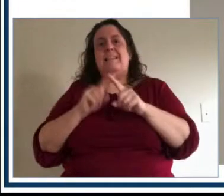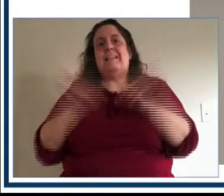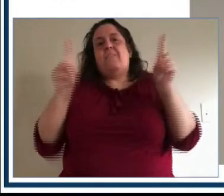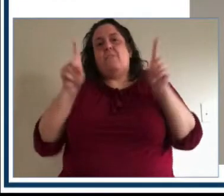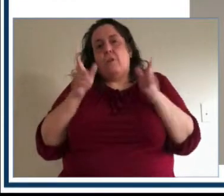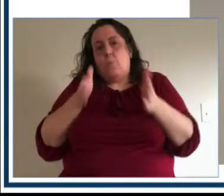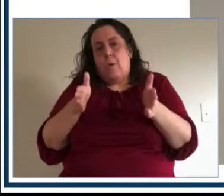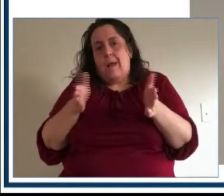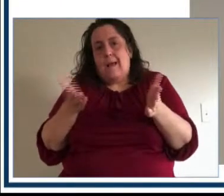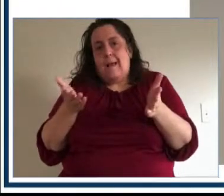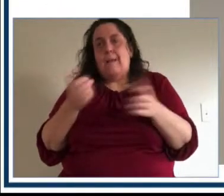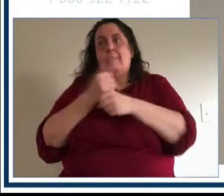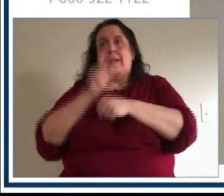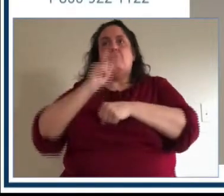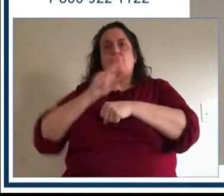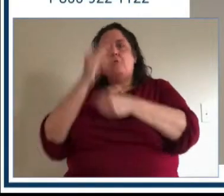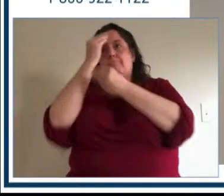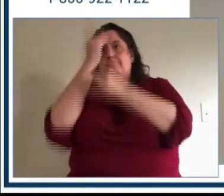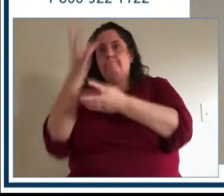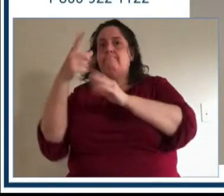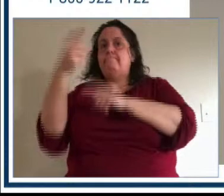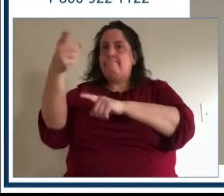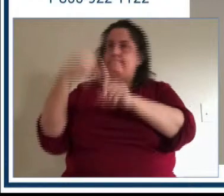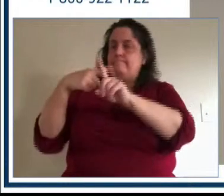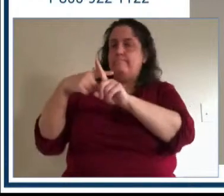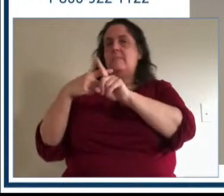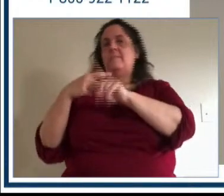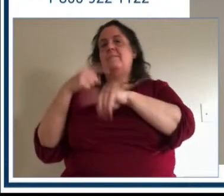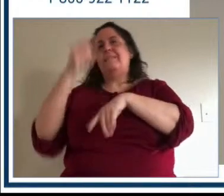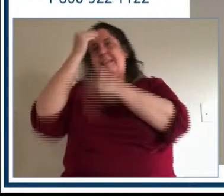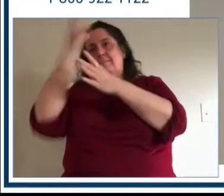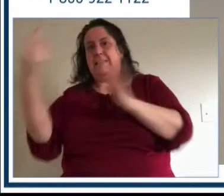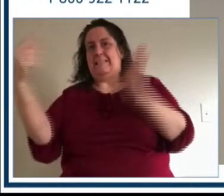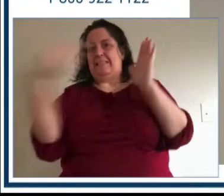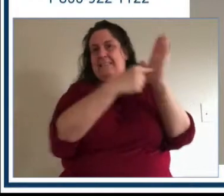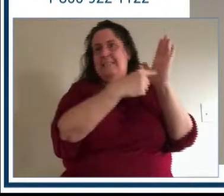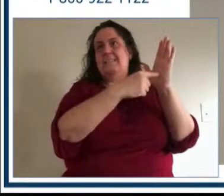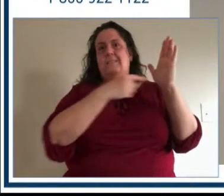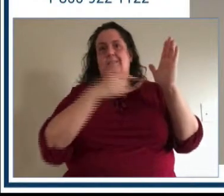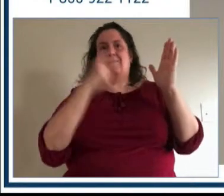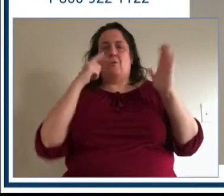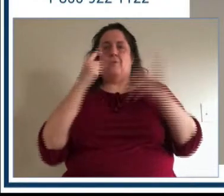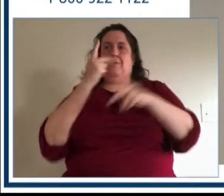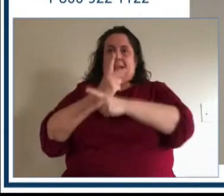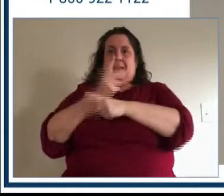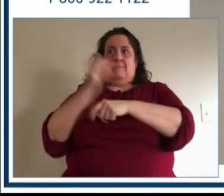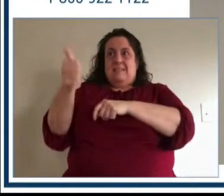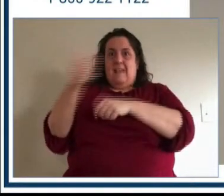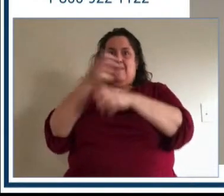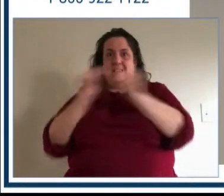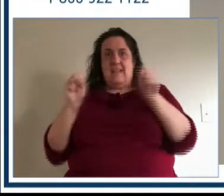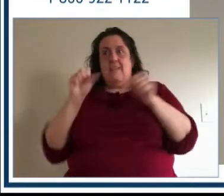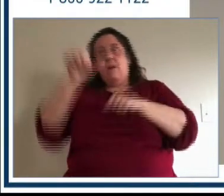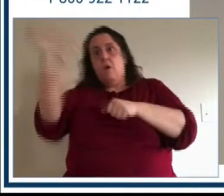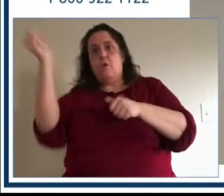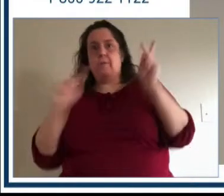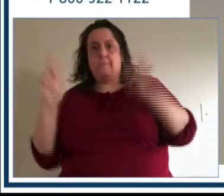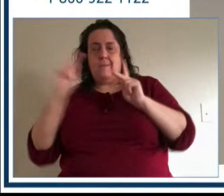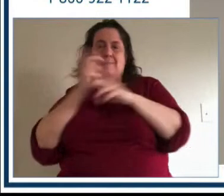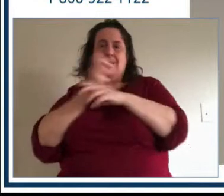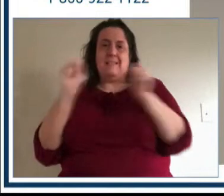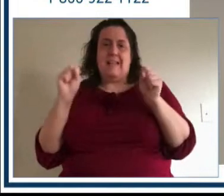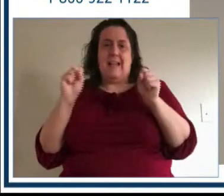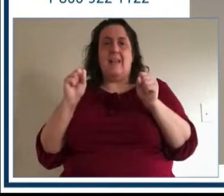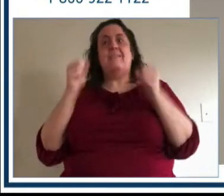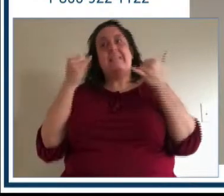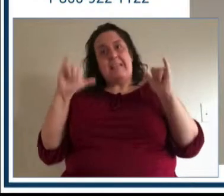people get the information they need to keep themselves and others safe. Again, that target of within 24 hours. And